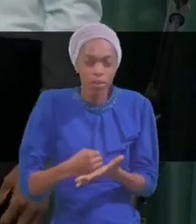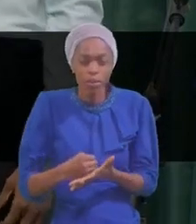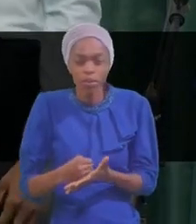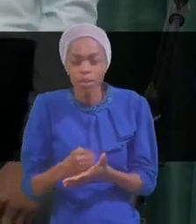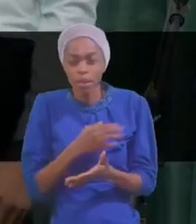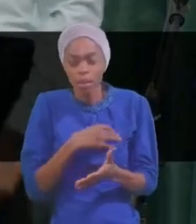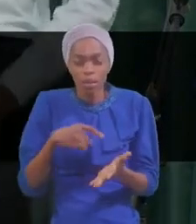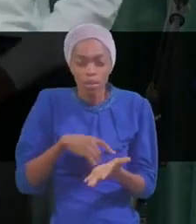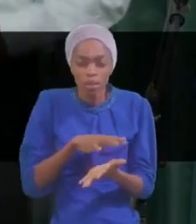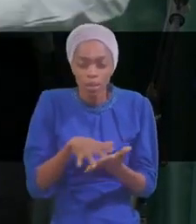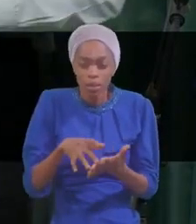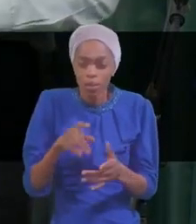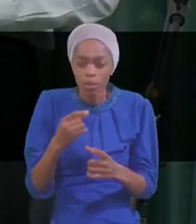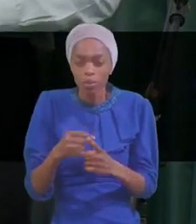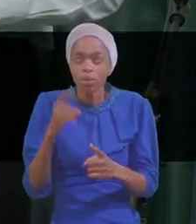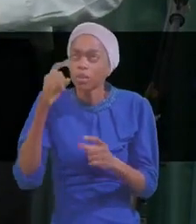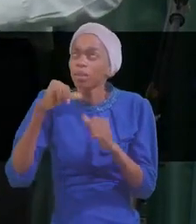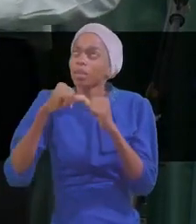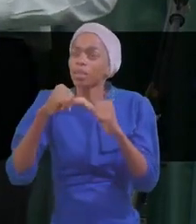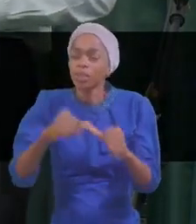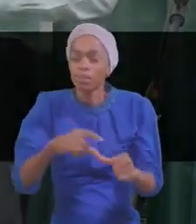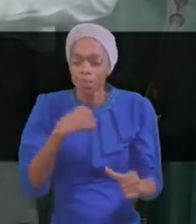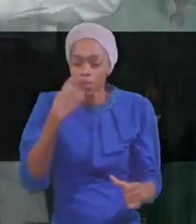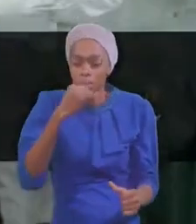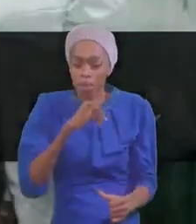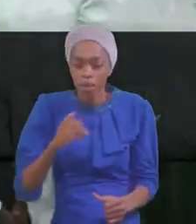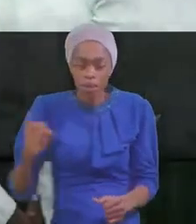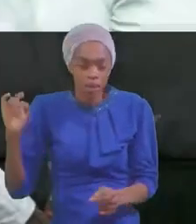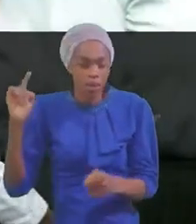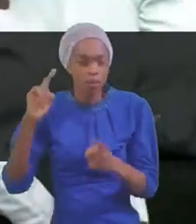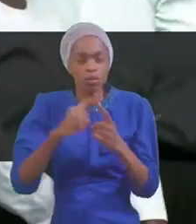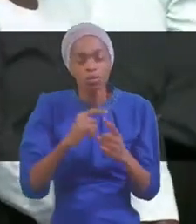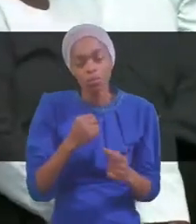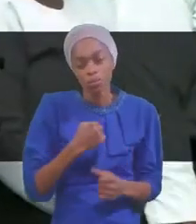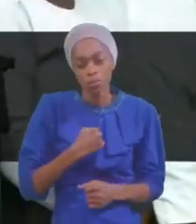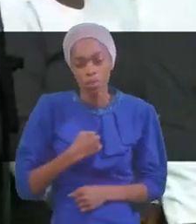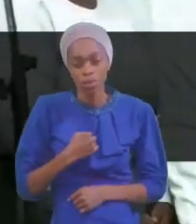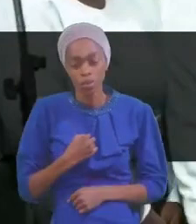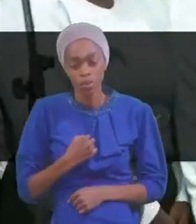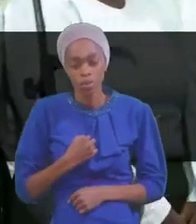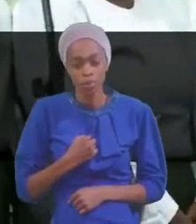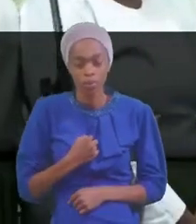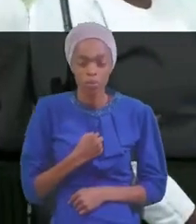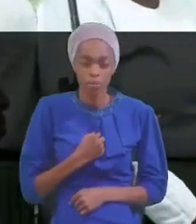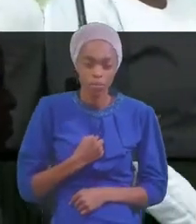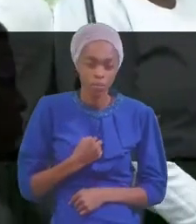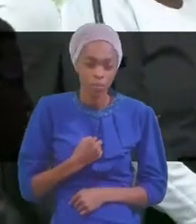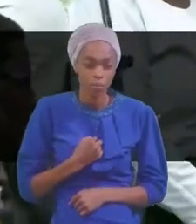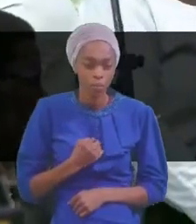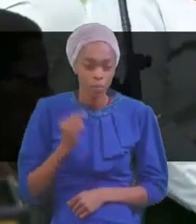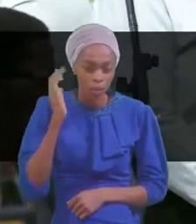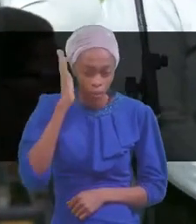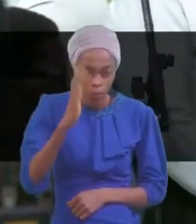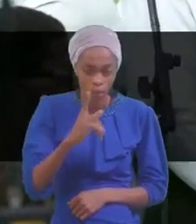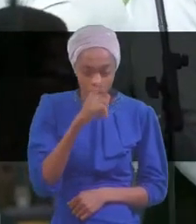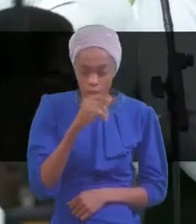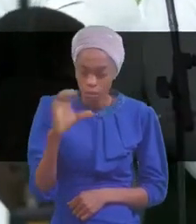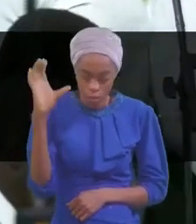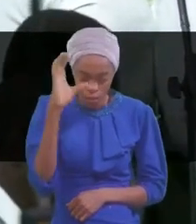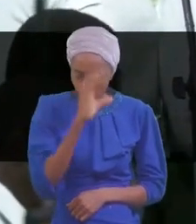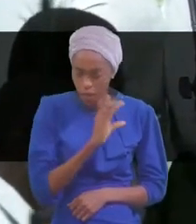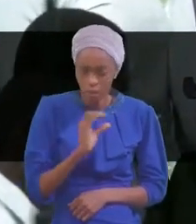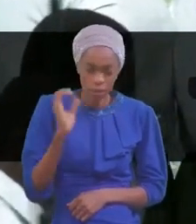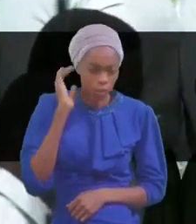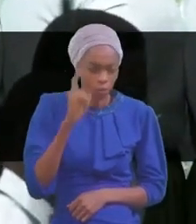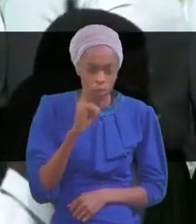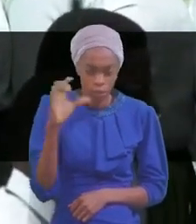harvest, and his words he kept saying to me. Will you search?